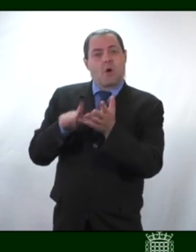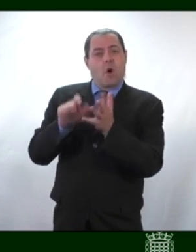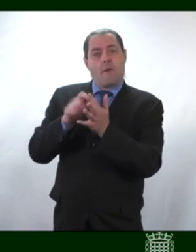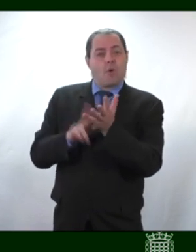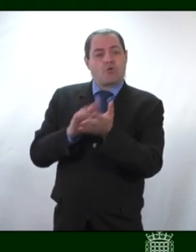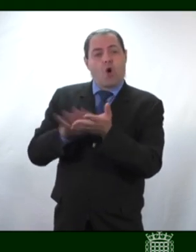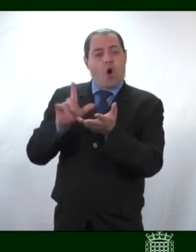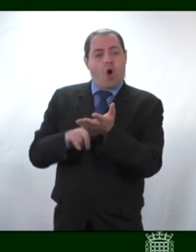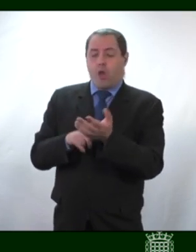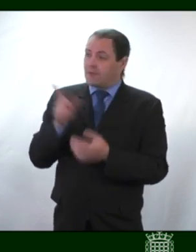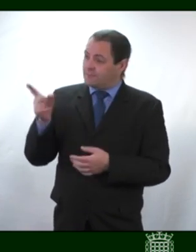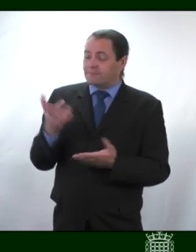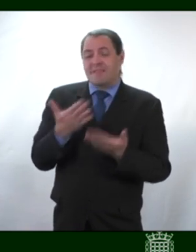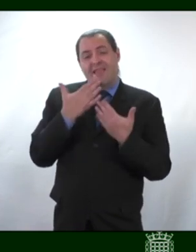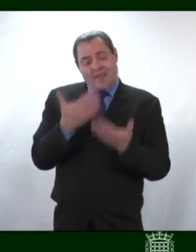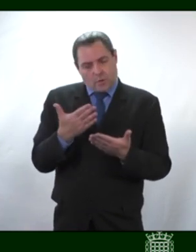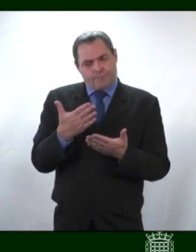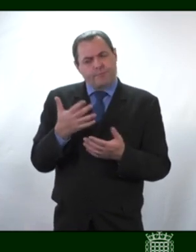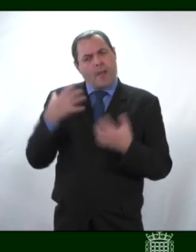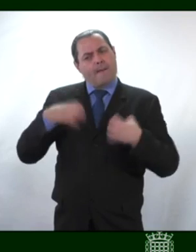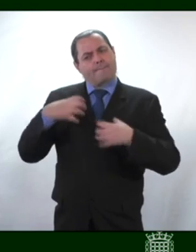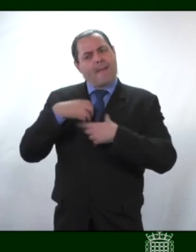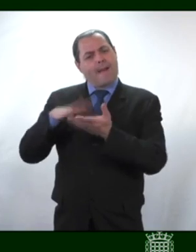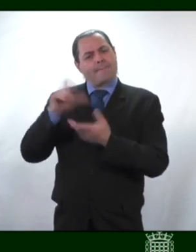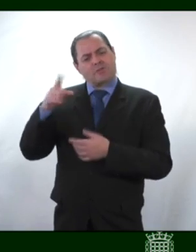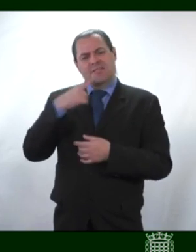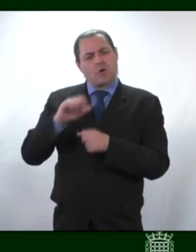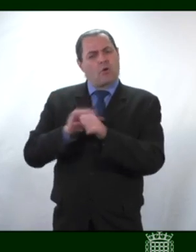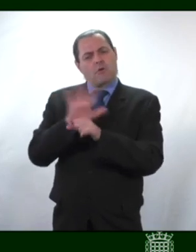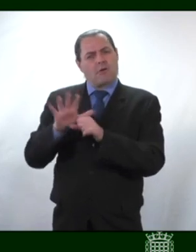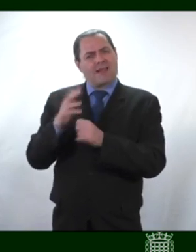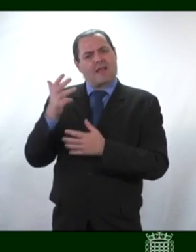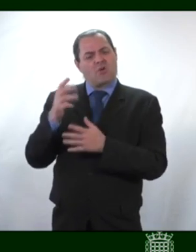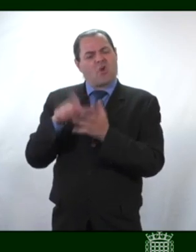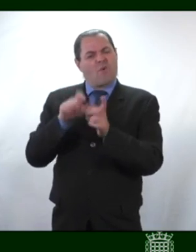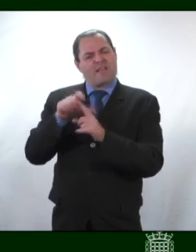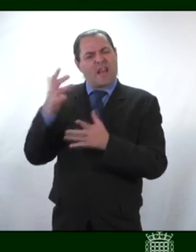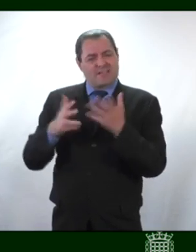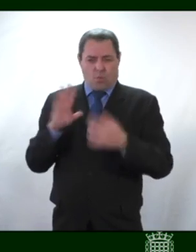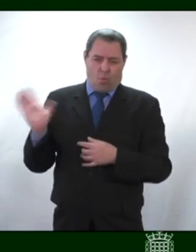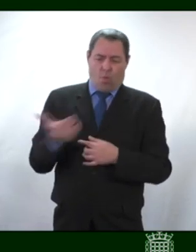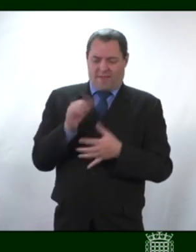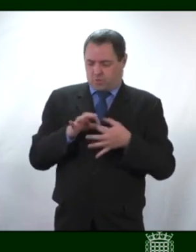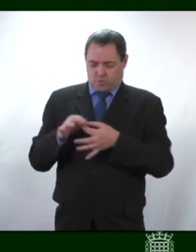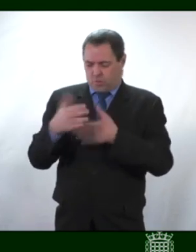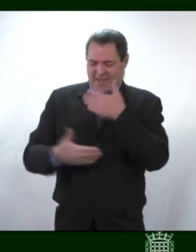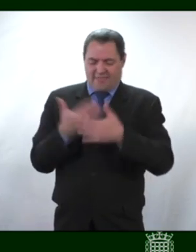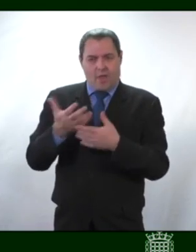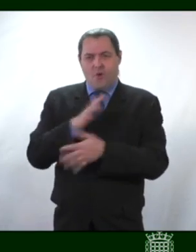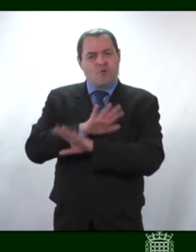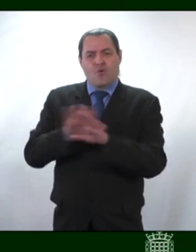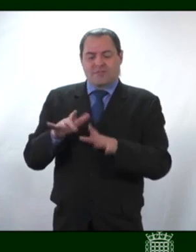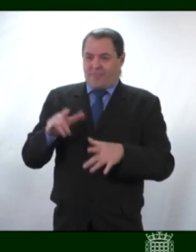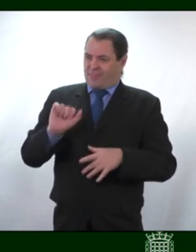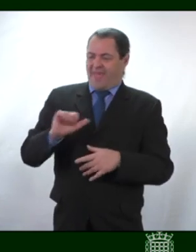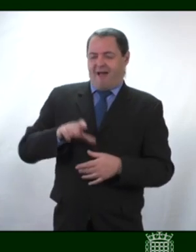Mr. Speaker. Andy Burnham has said that on COVID-19, we need to carry the people with us, not crush their spirit. So does